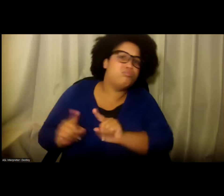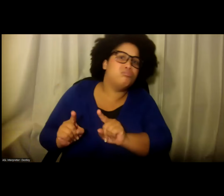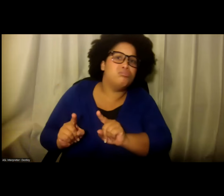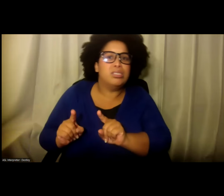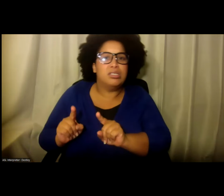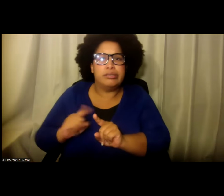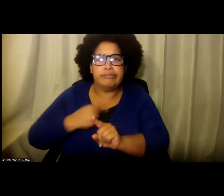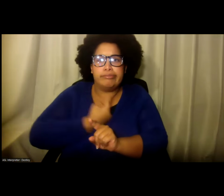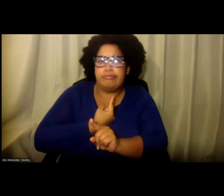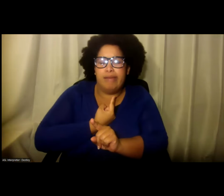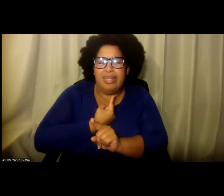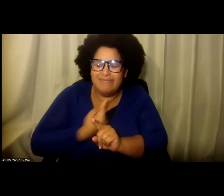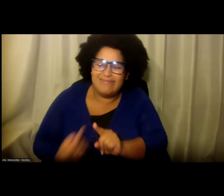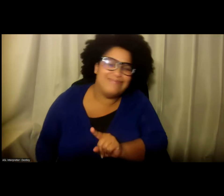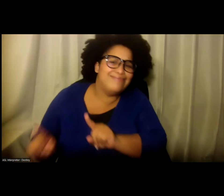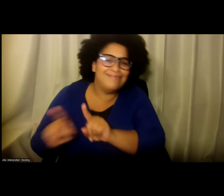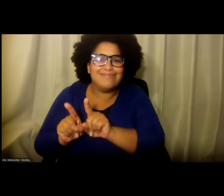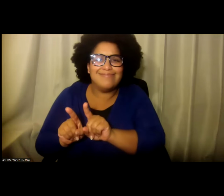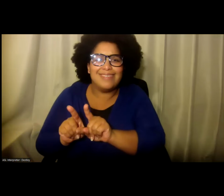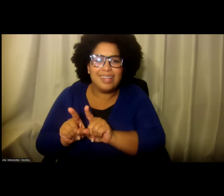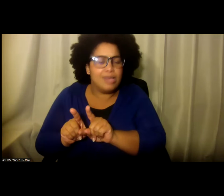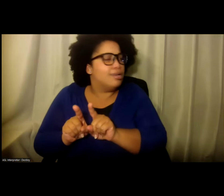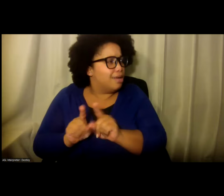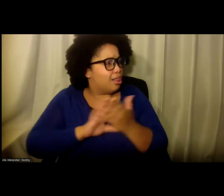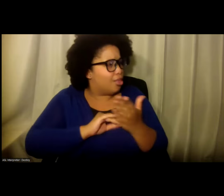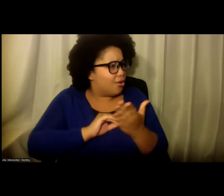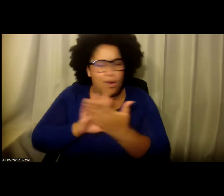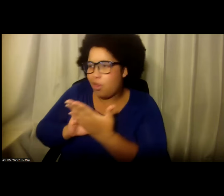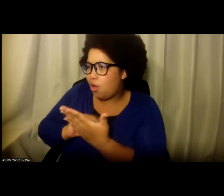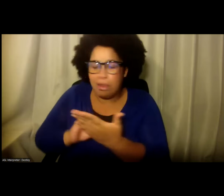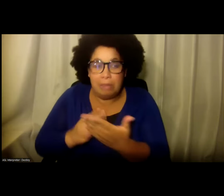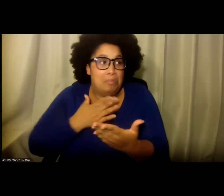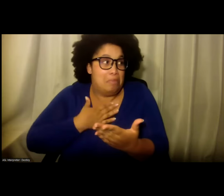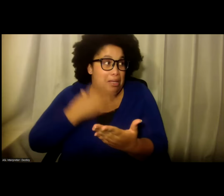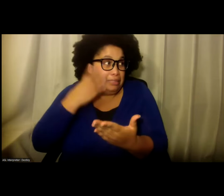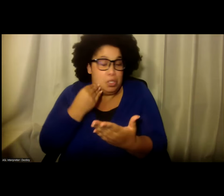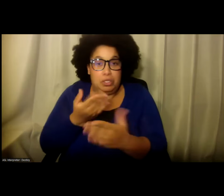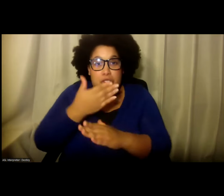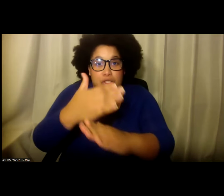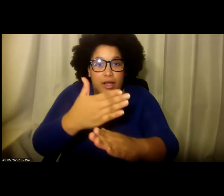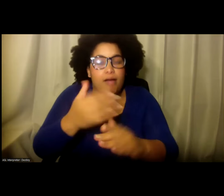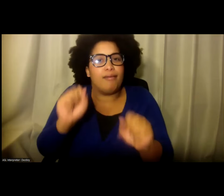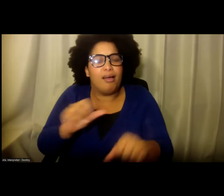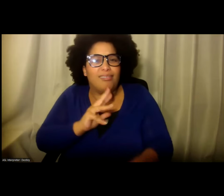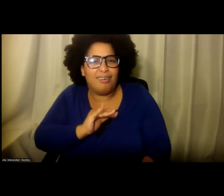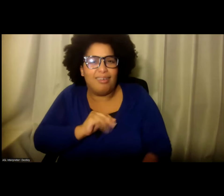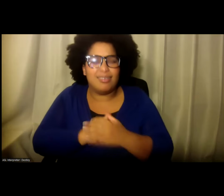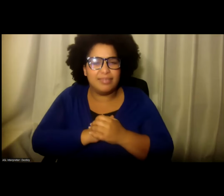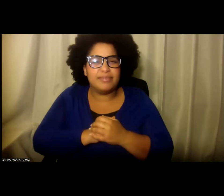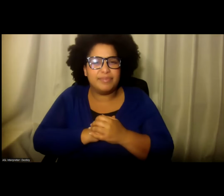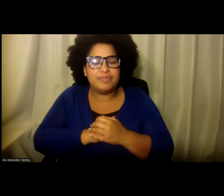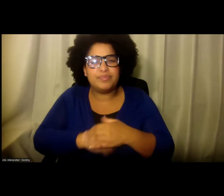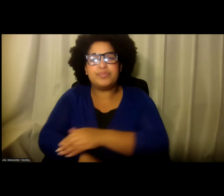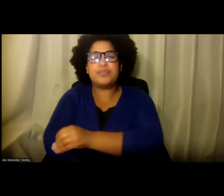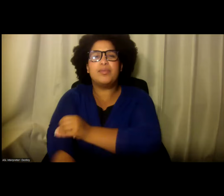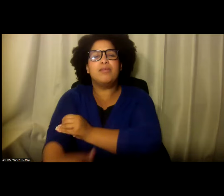it by yourself, that you could really look and learn from others or share your expertise with somebody else. And what